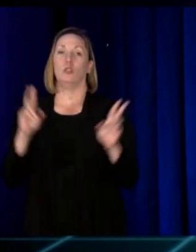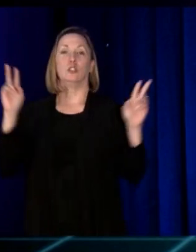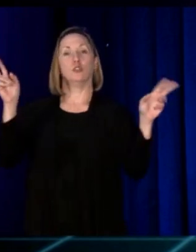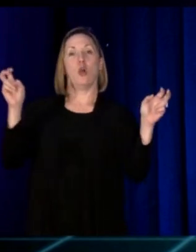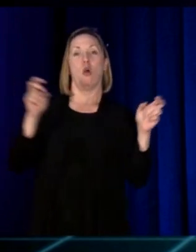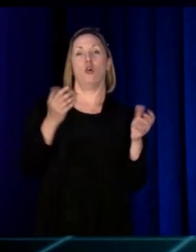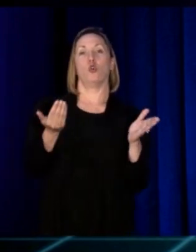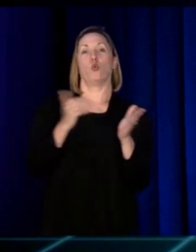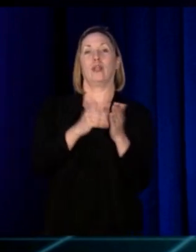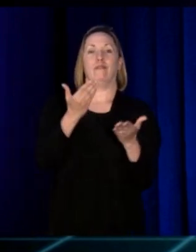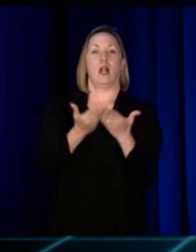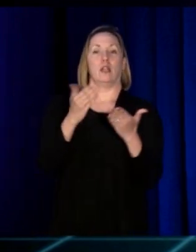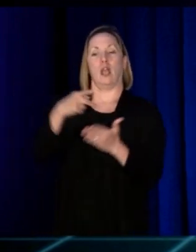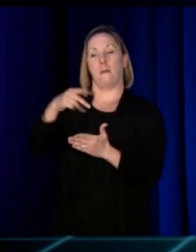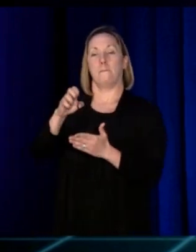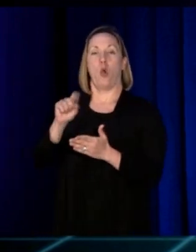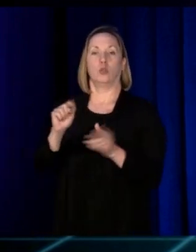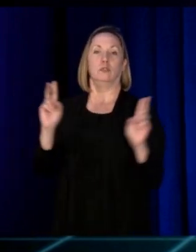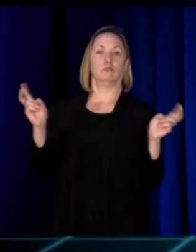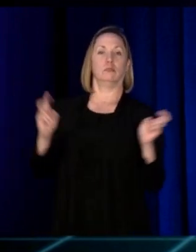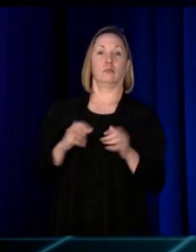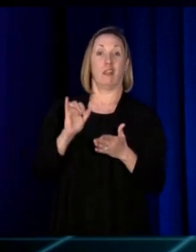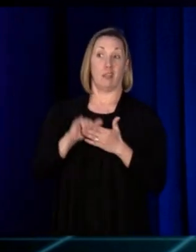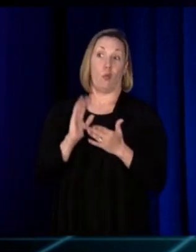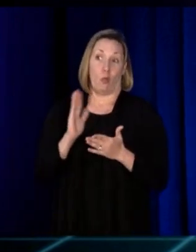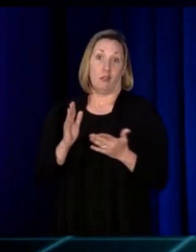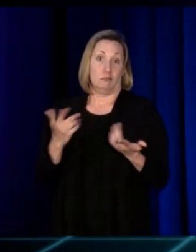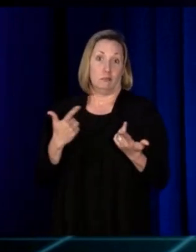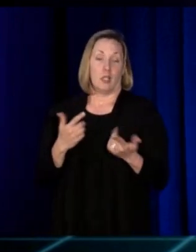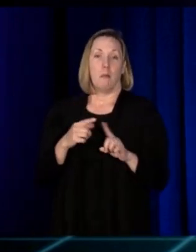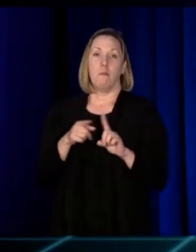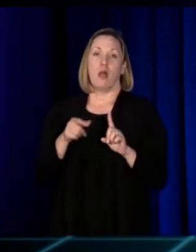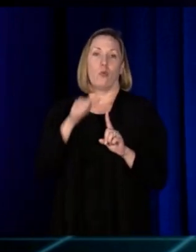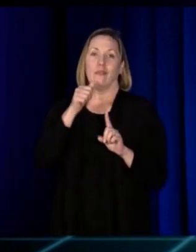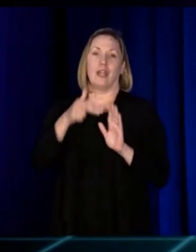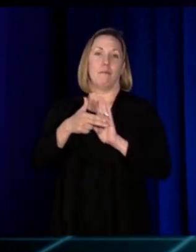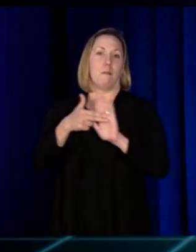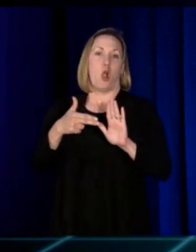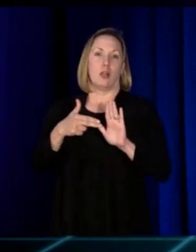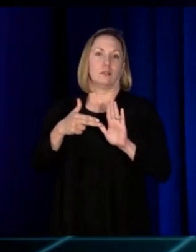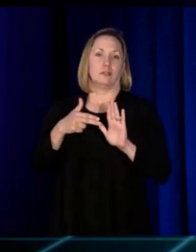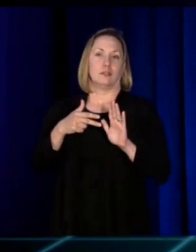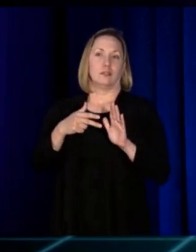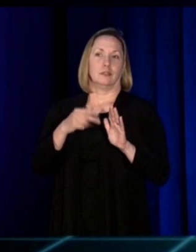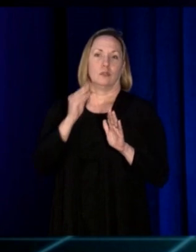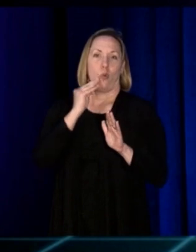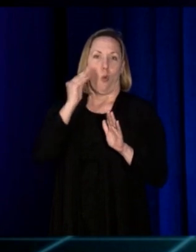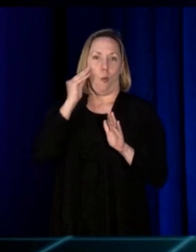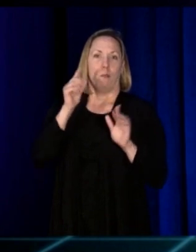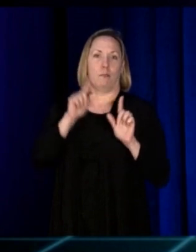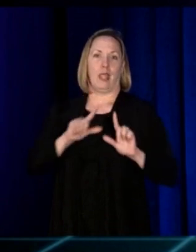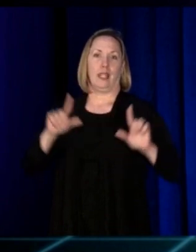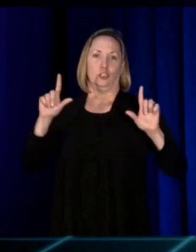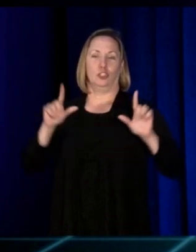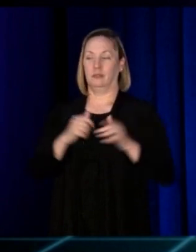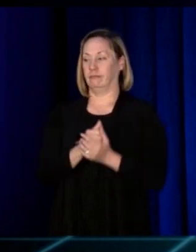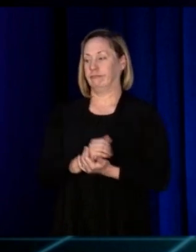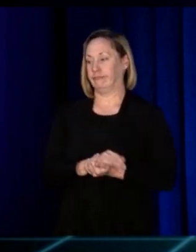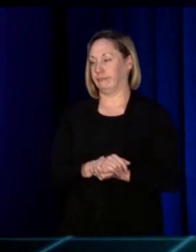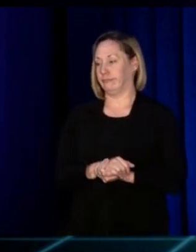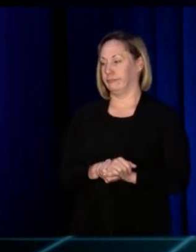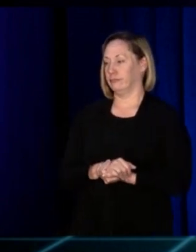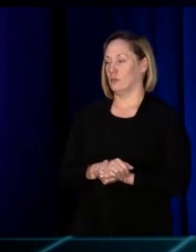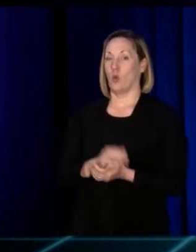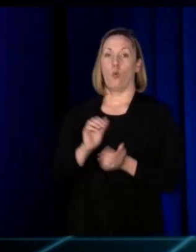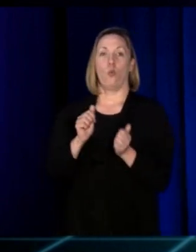post, that will revalidate the post tag. But we haven't marked our home page here, new post, with